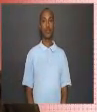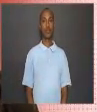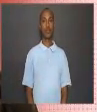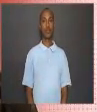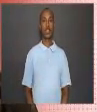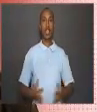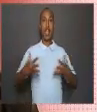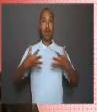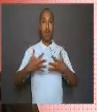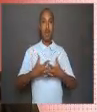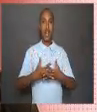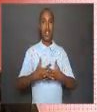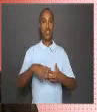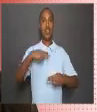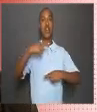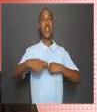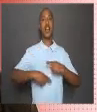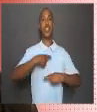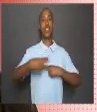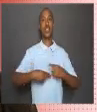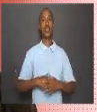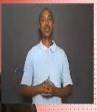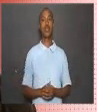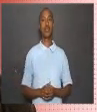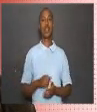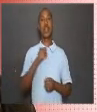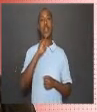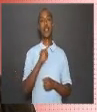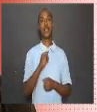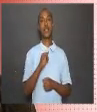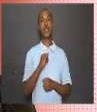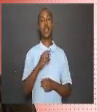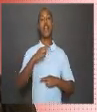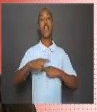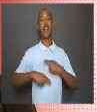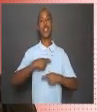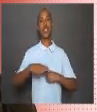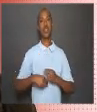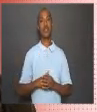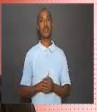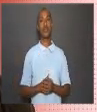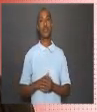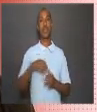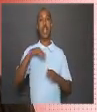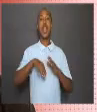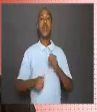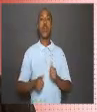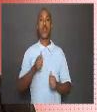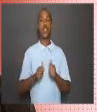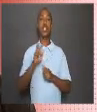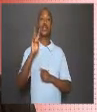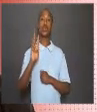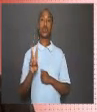A combination reaction is a reaction in which